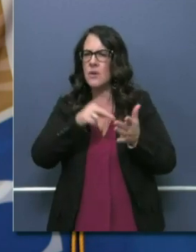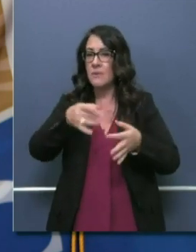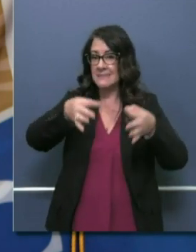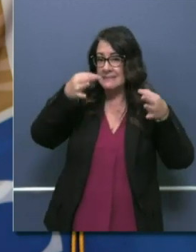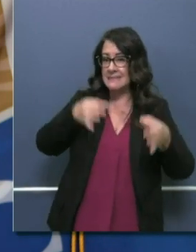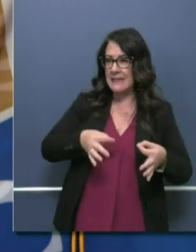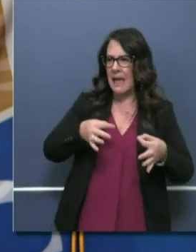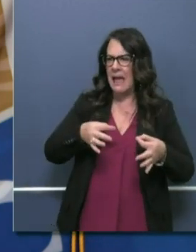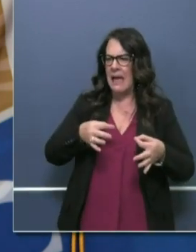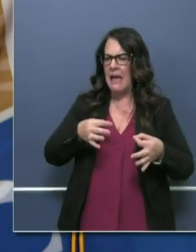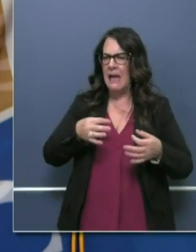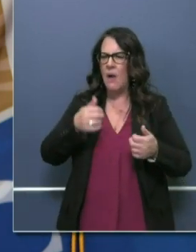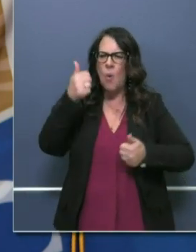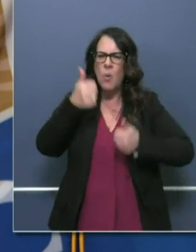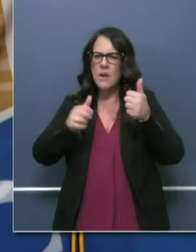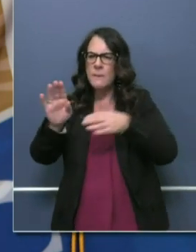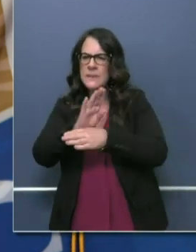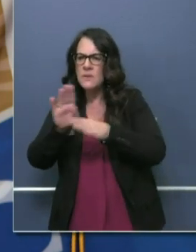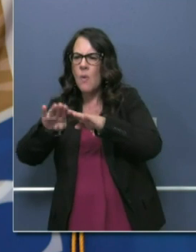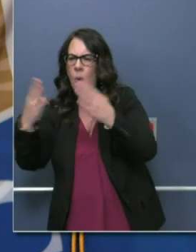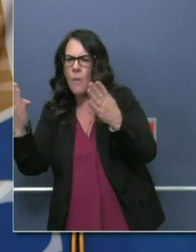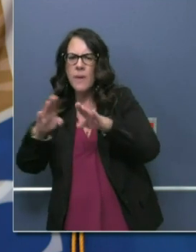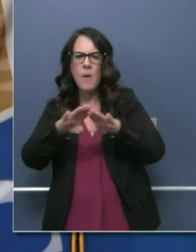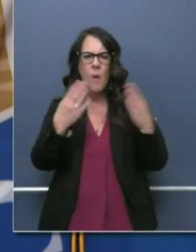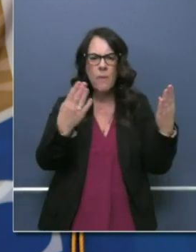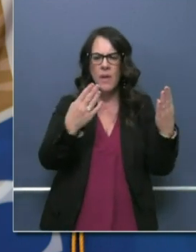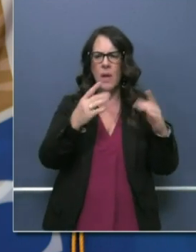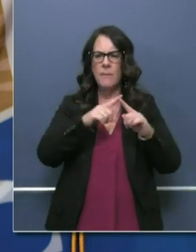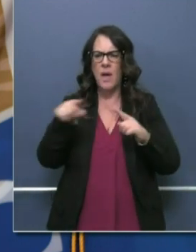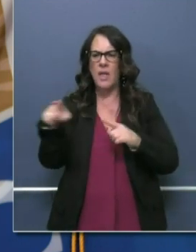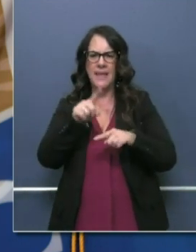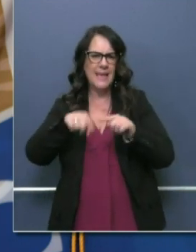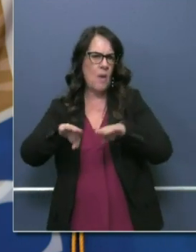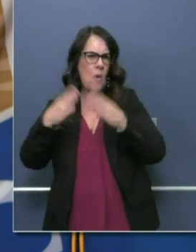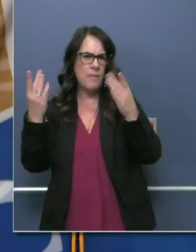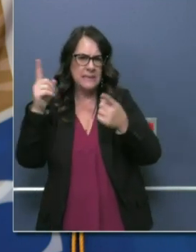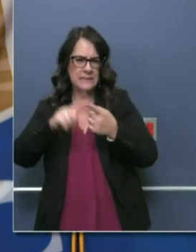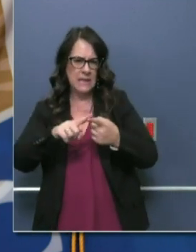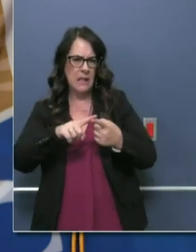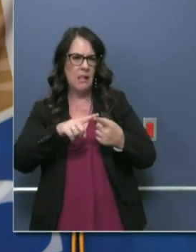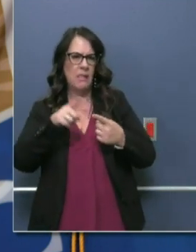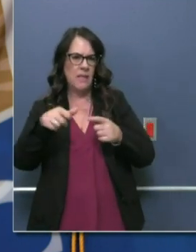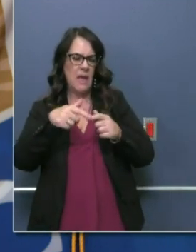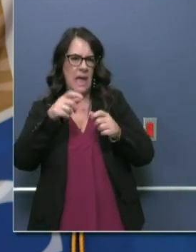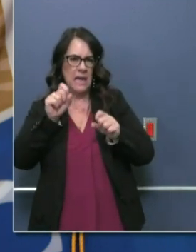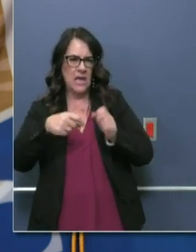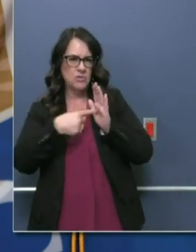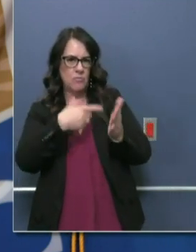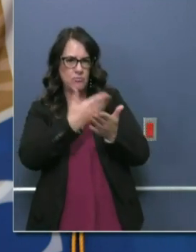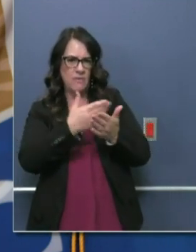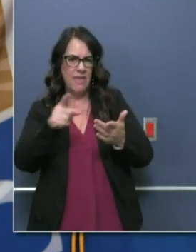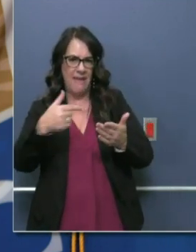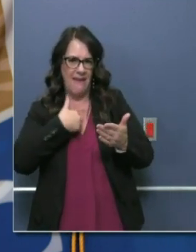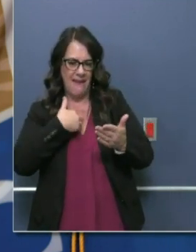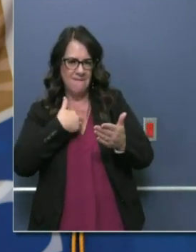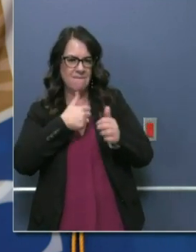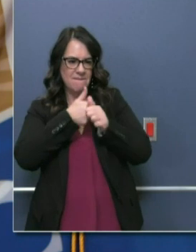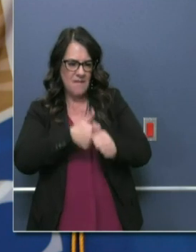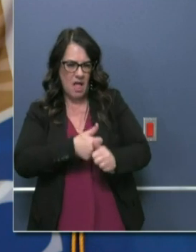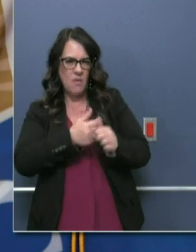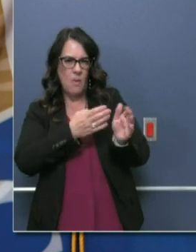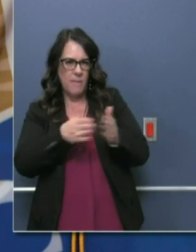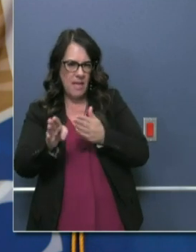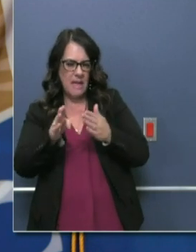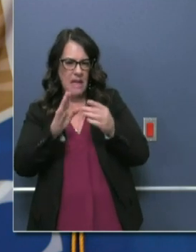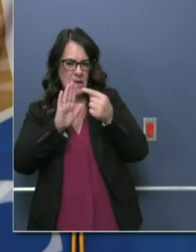to be certified by health authorities and by county boards of supervisors. Will the state maintain some sort of veto power if those plans